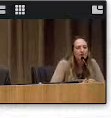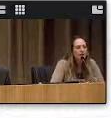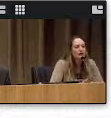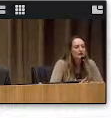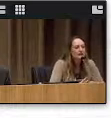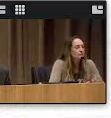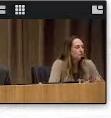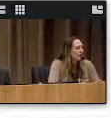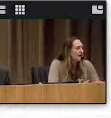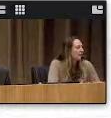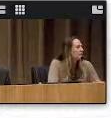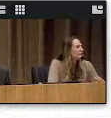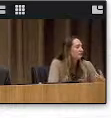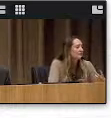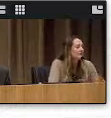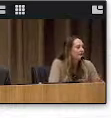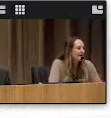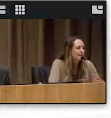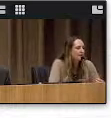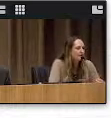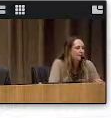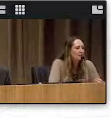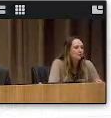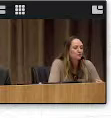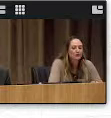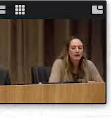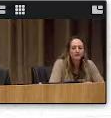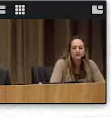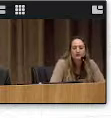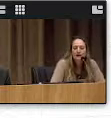injuries, lesions, so they would return